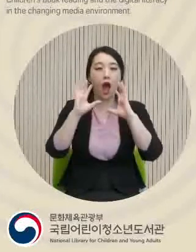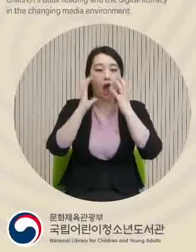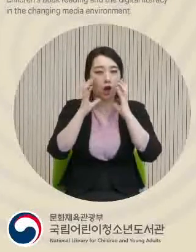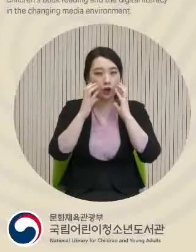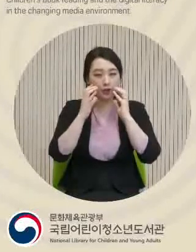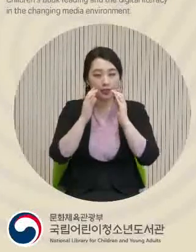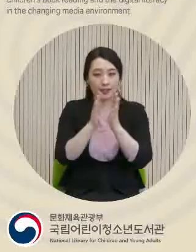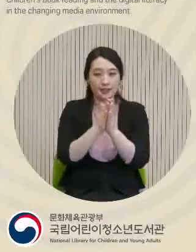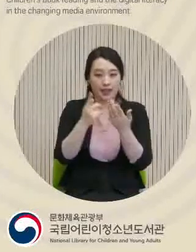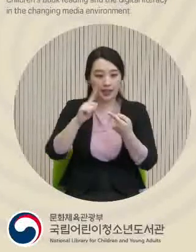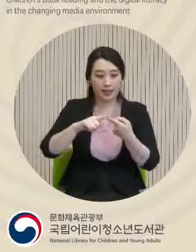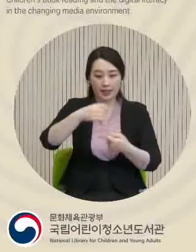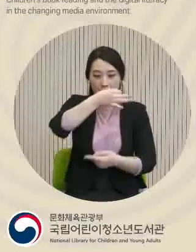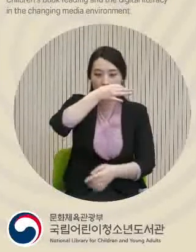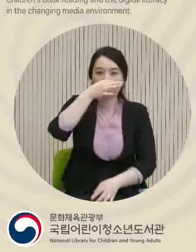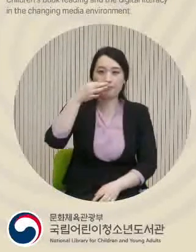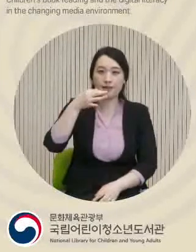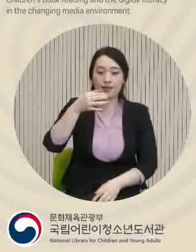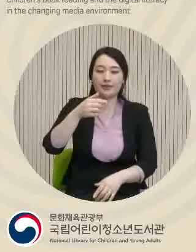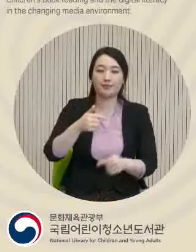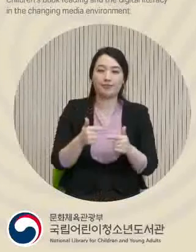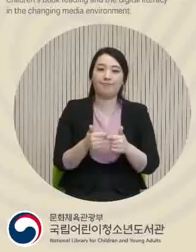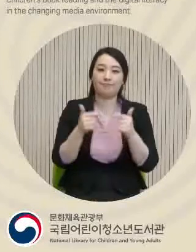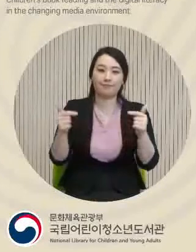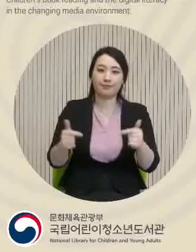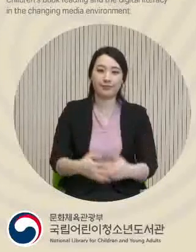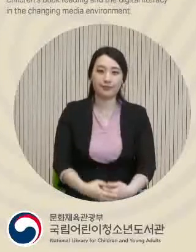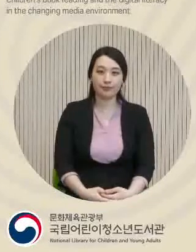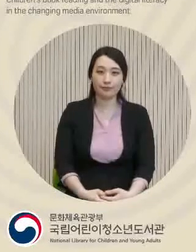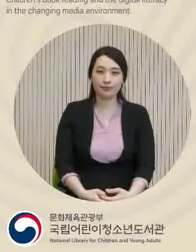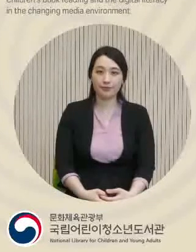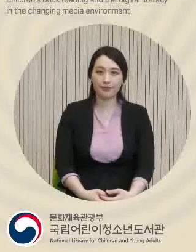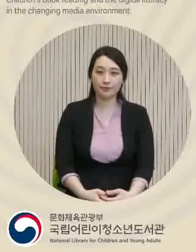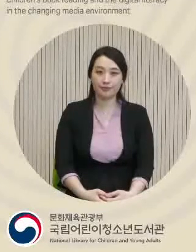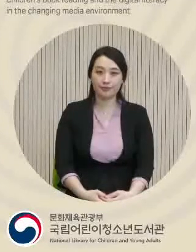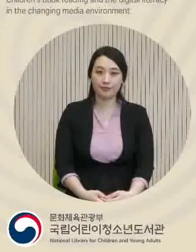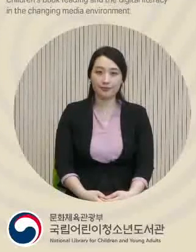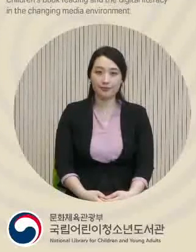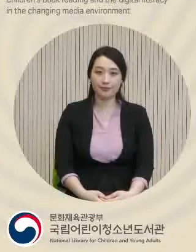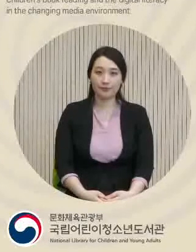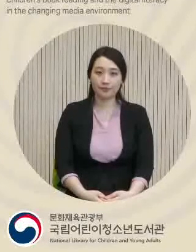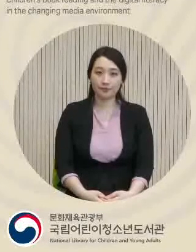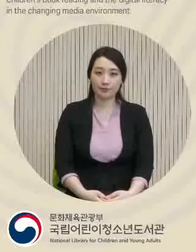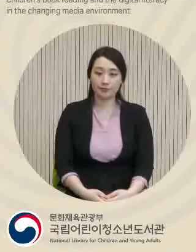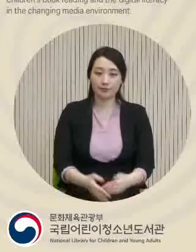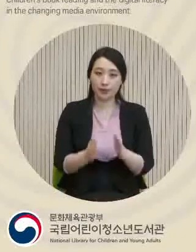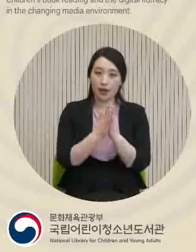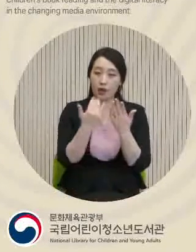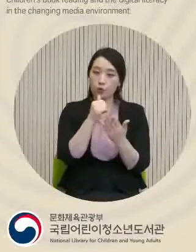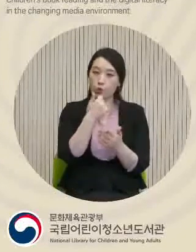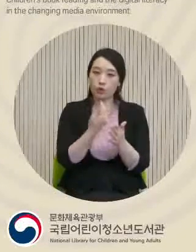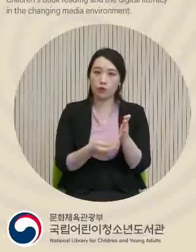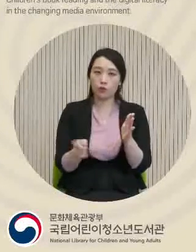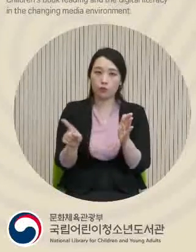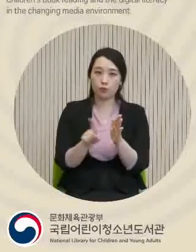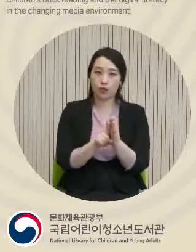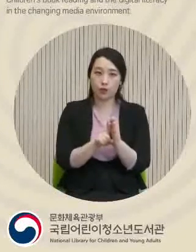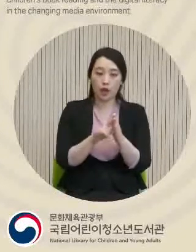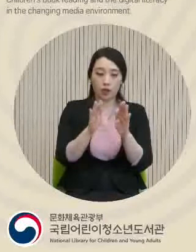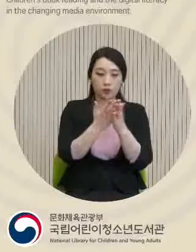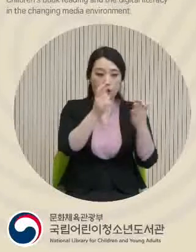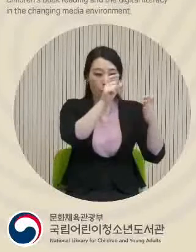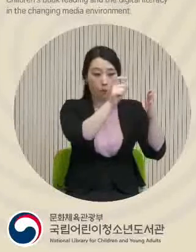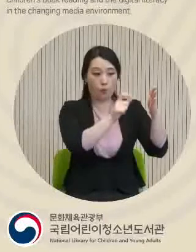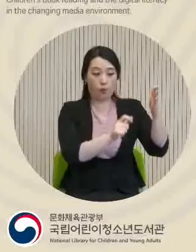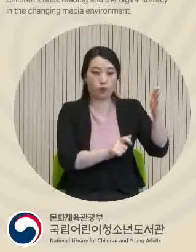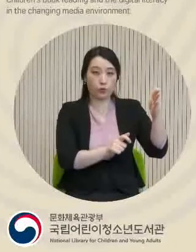so that the children can maintain their interest and widen their choices of the books they can read. For the book curations, we